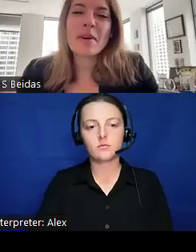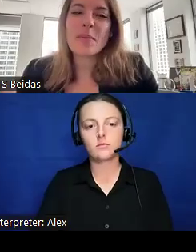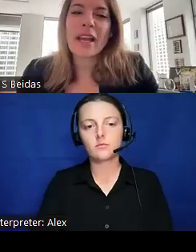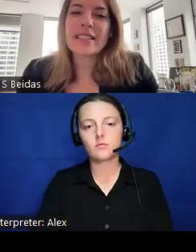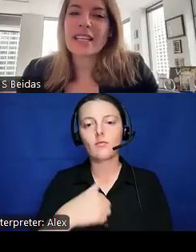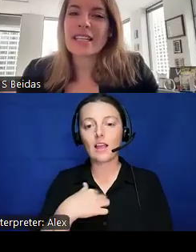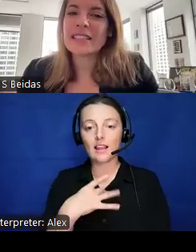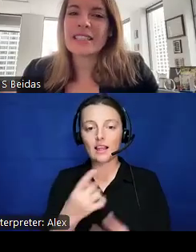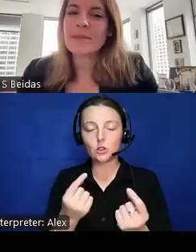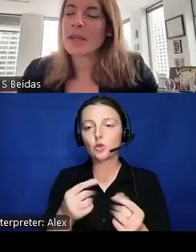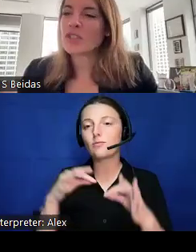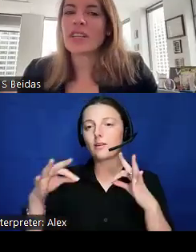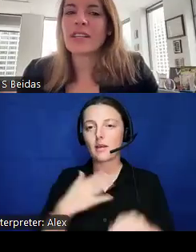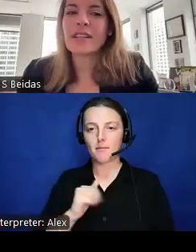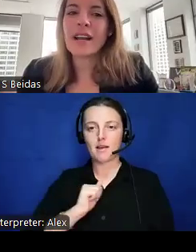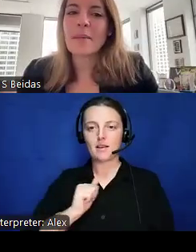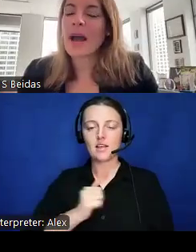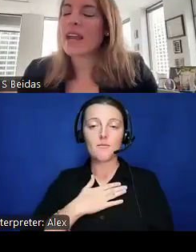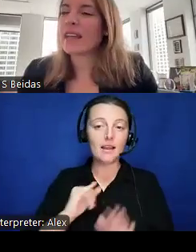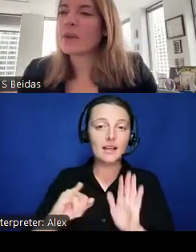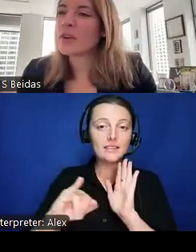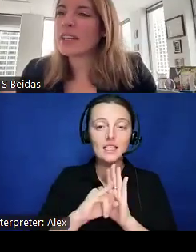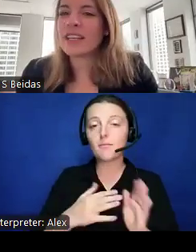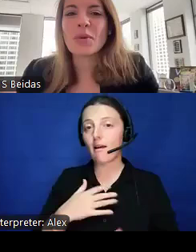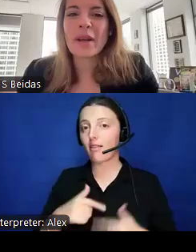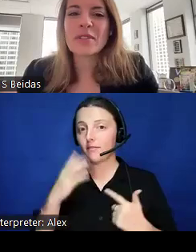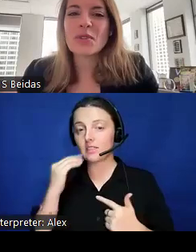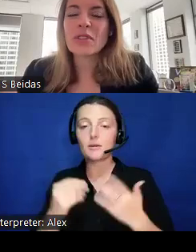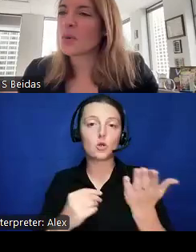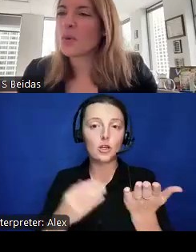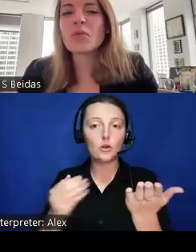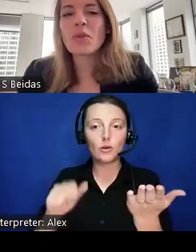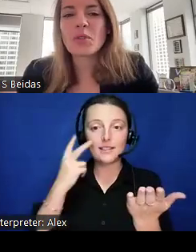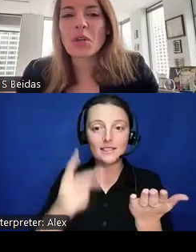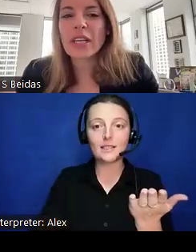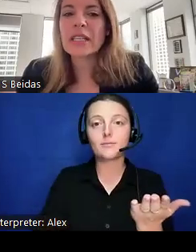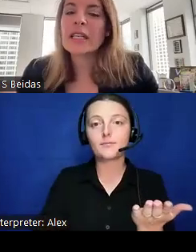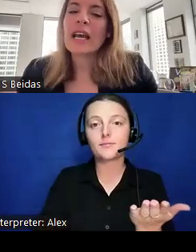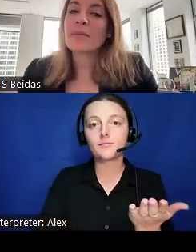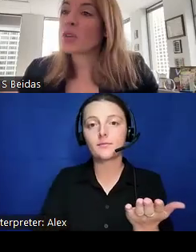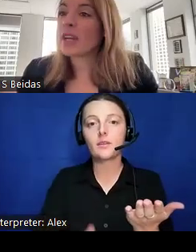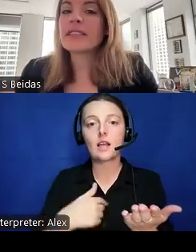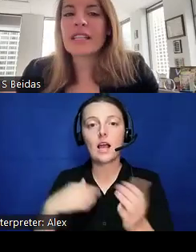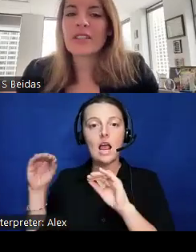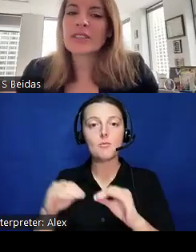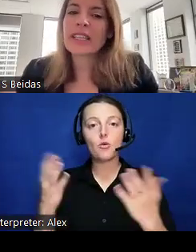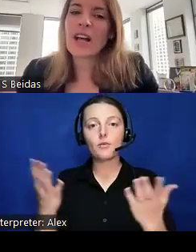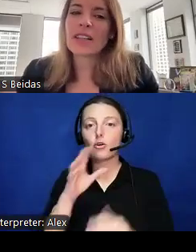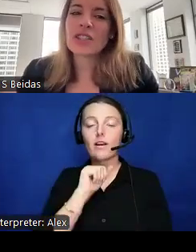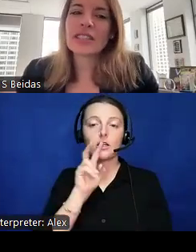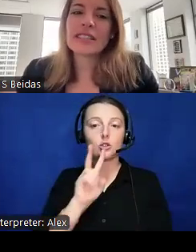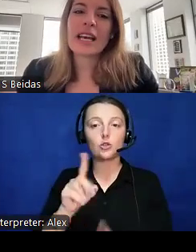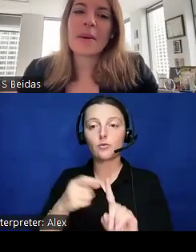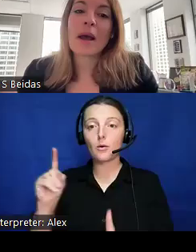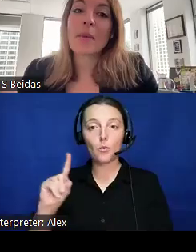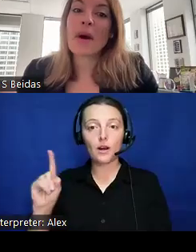see some of my identities in this picture here. I immigrated here when I was 2 years old from Jordan. I'm trained as a